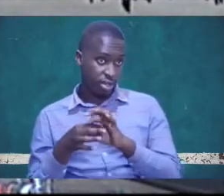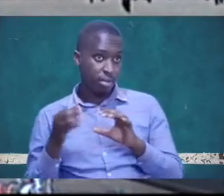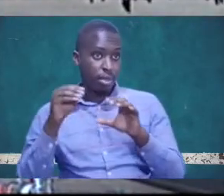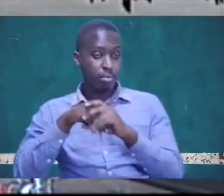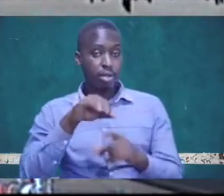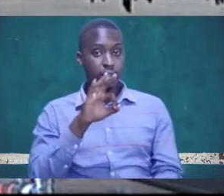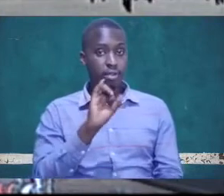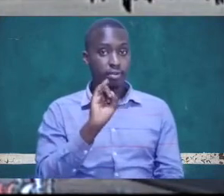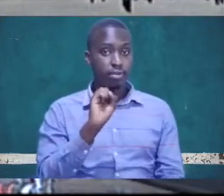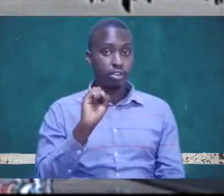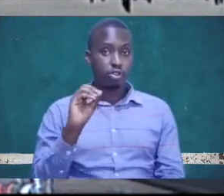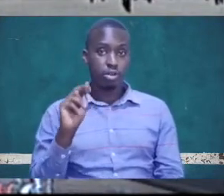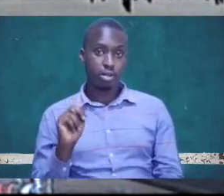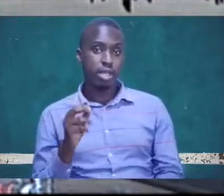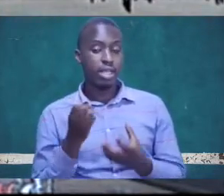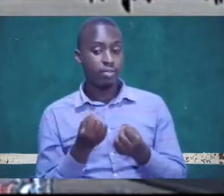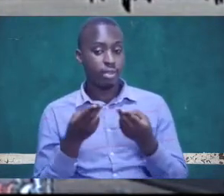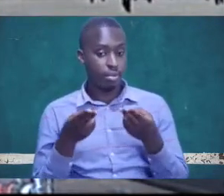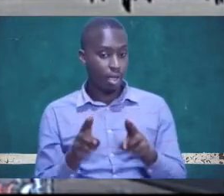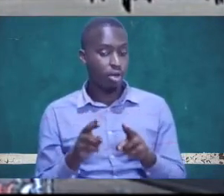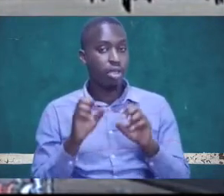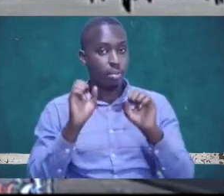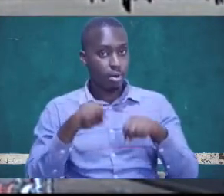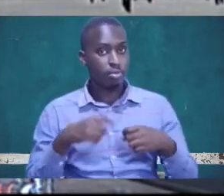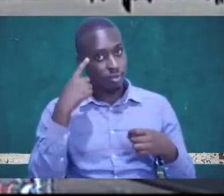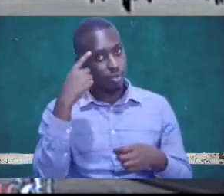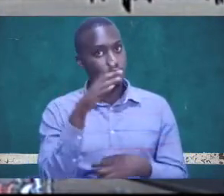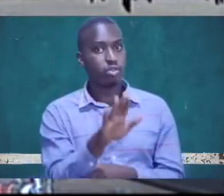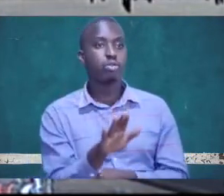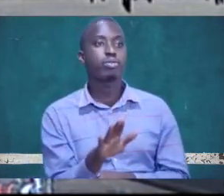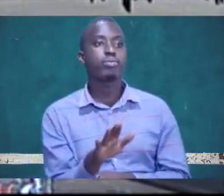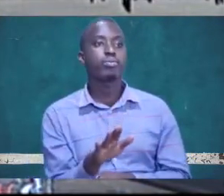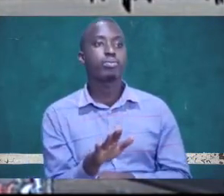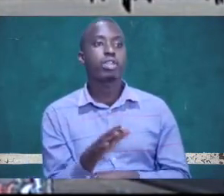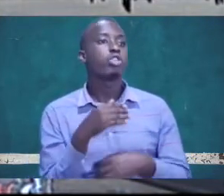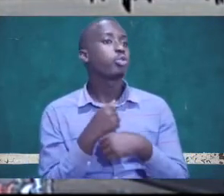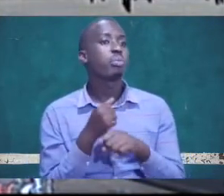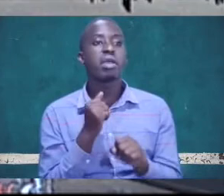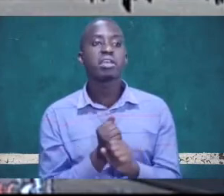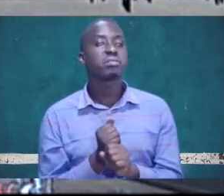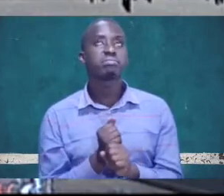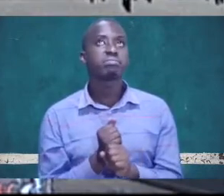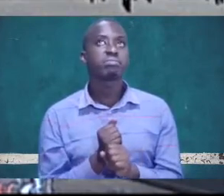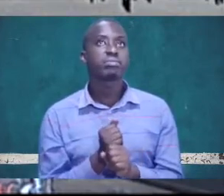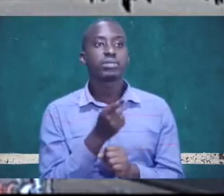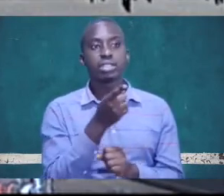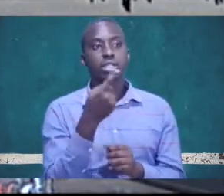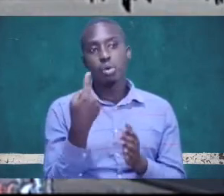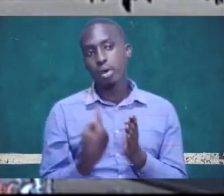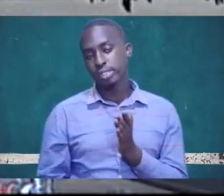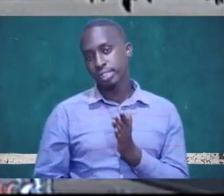process, when taking place, it is possible for you to to make. So this is what